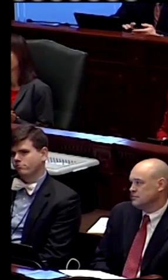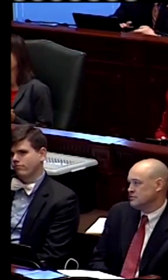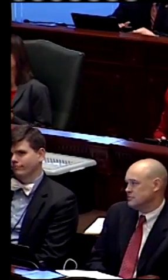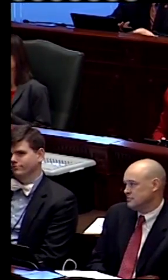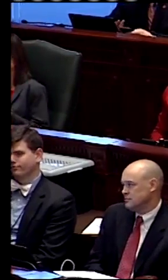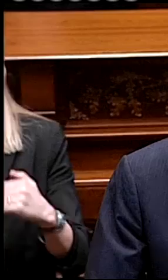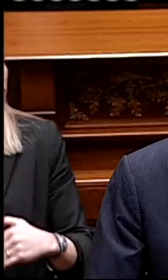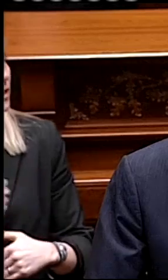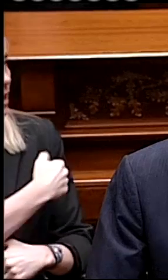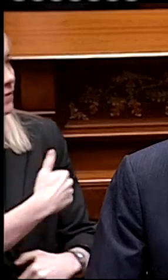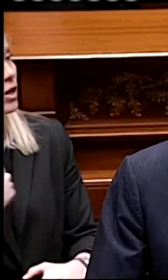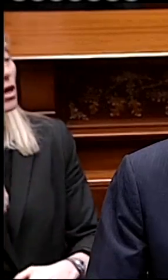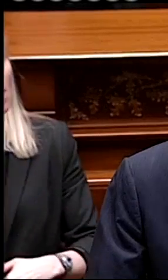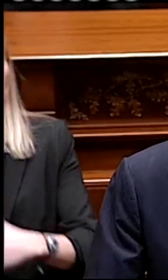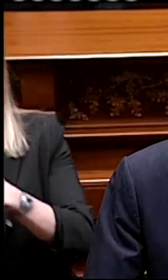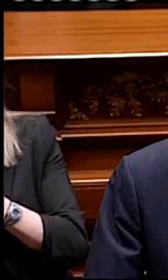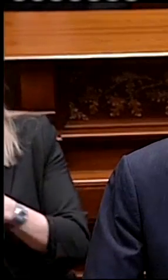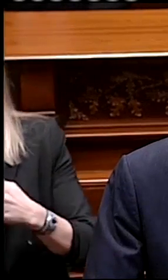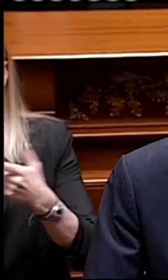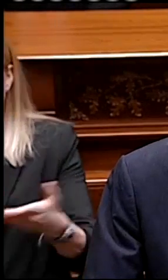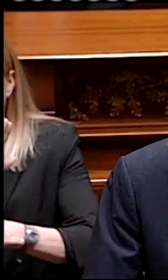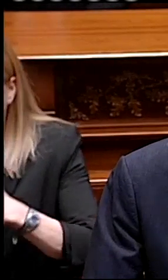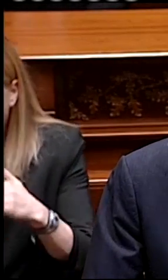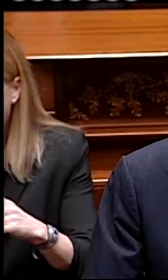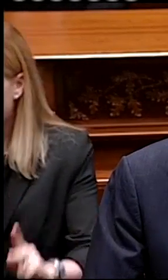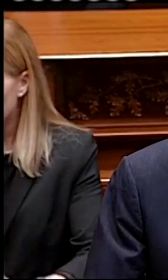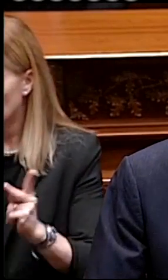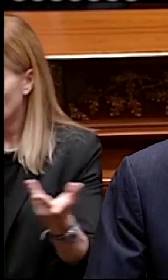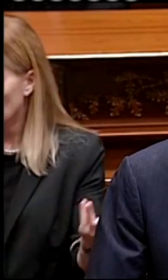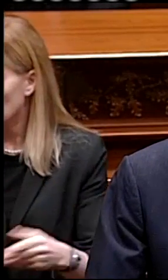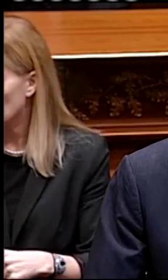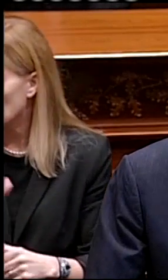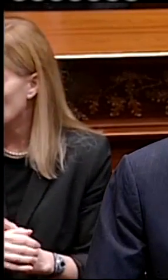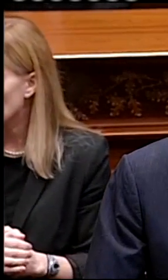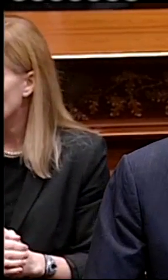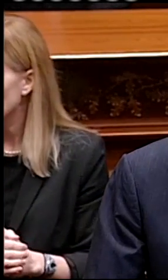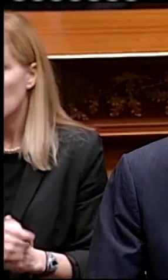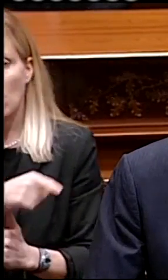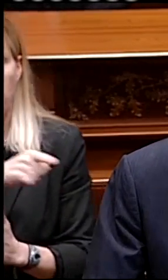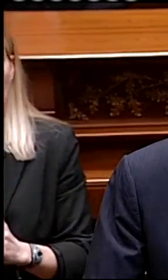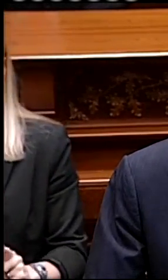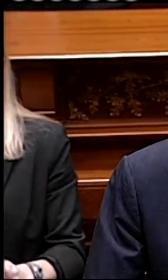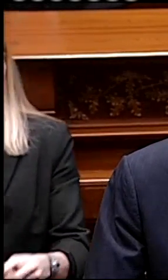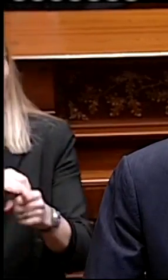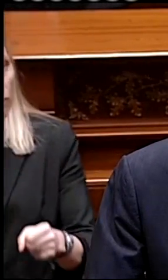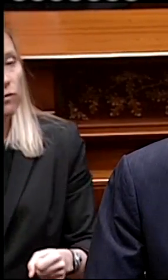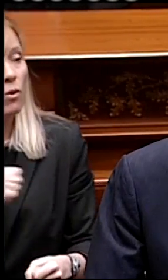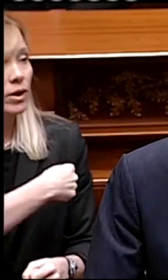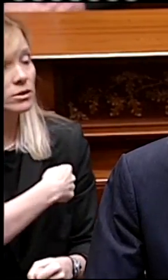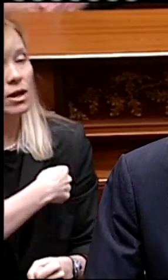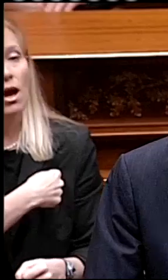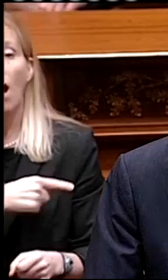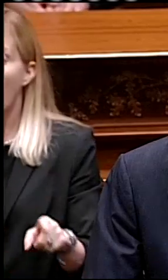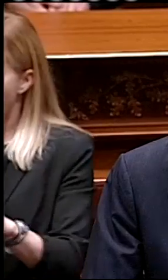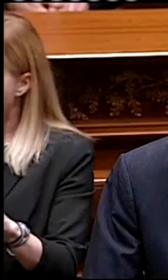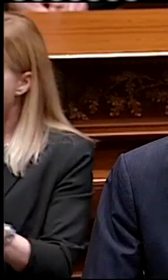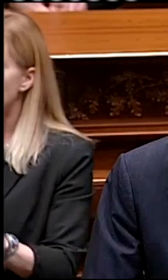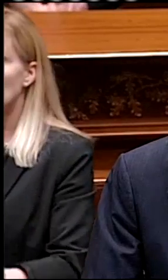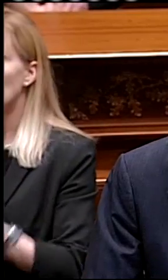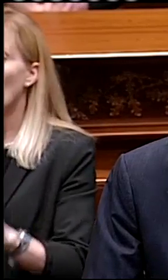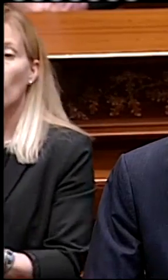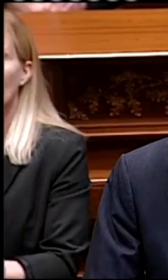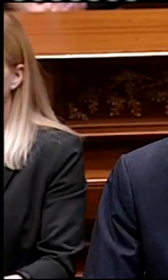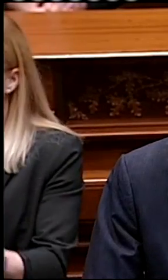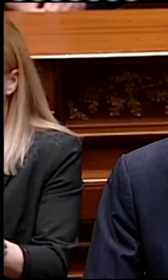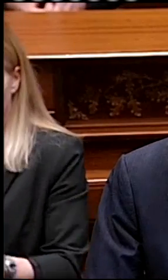All of us have a duty to serve all the people of Illinois, those who voted for us, as well as those